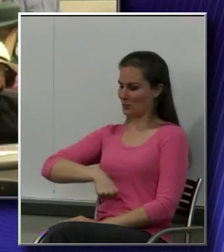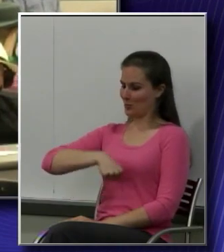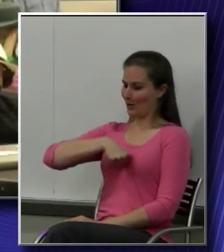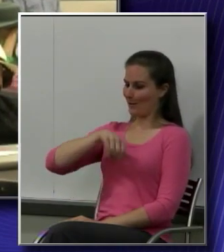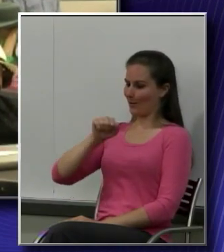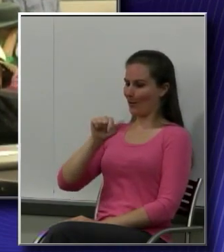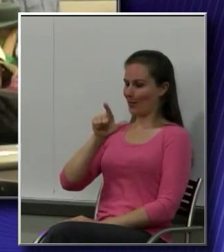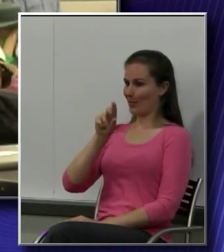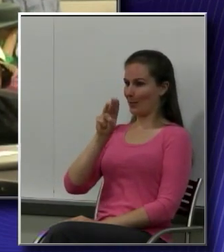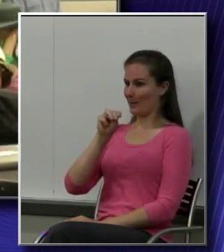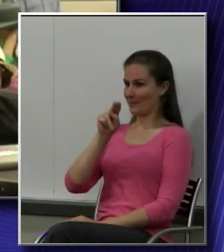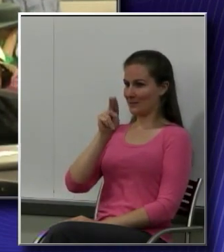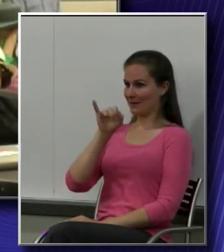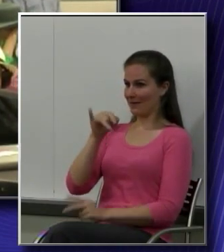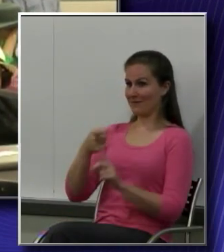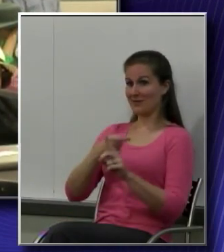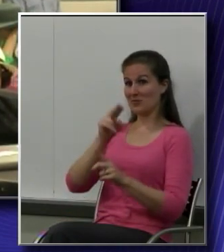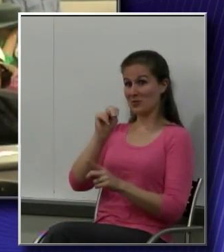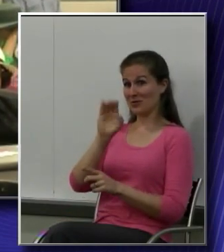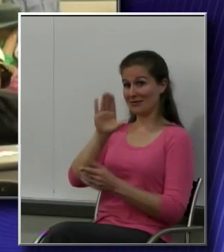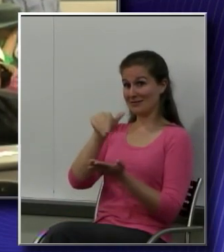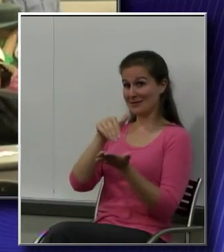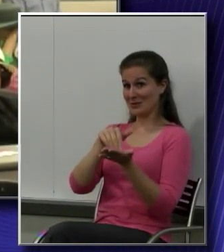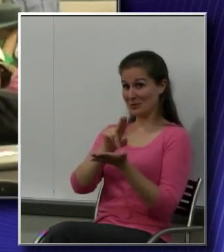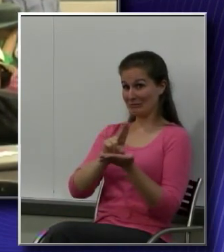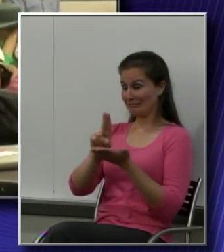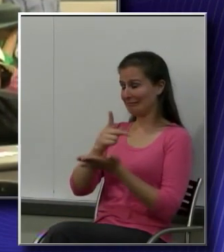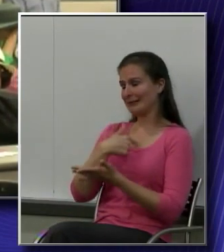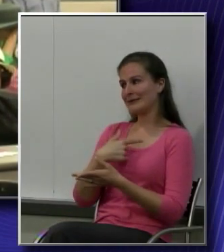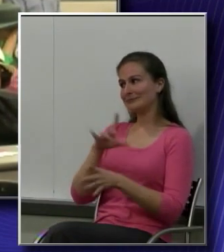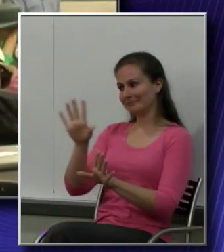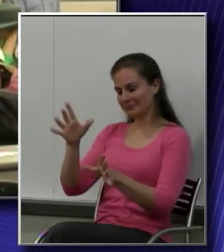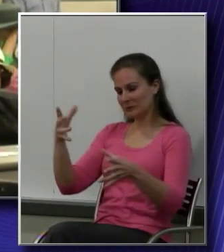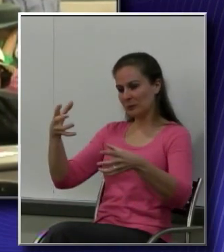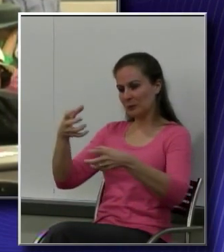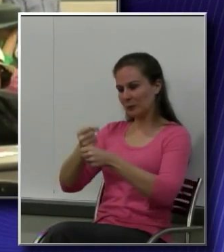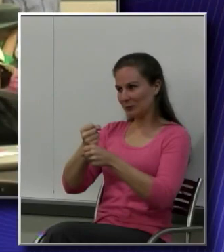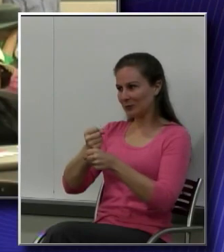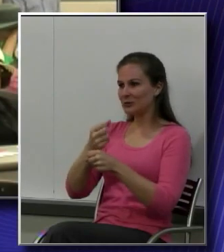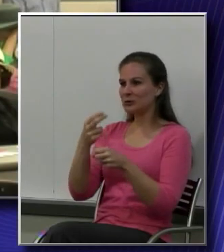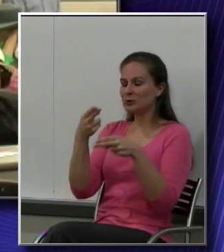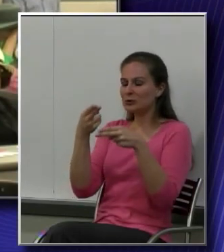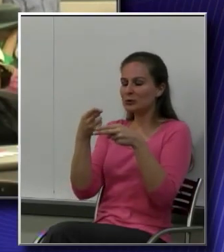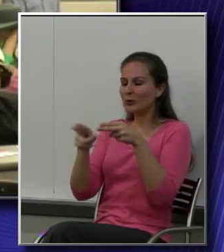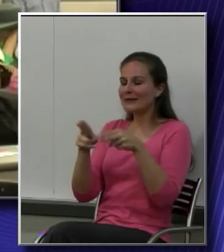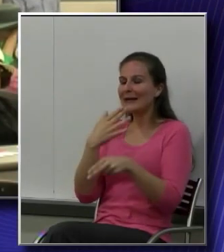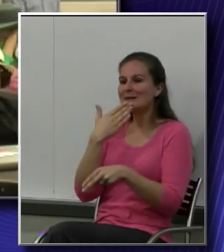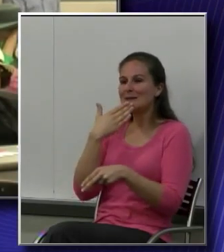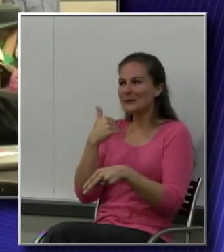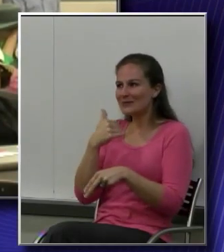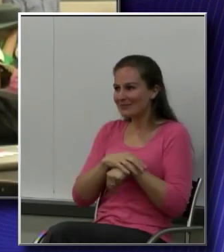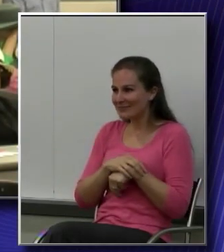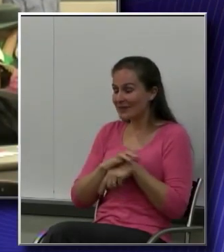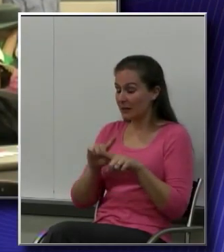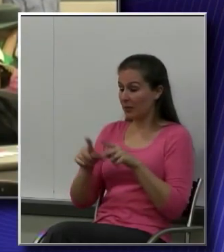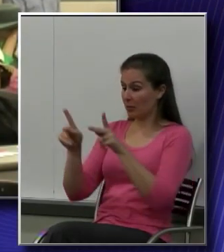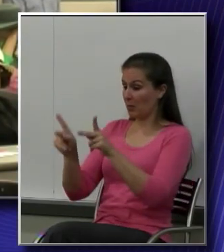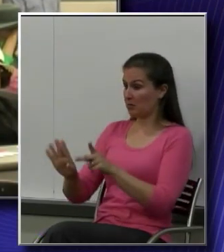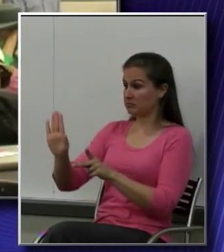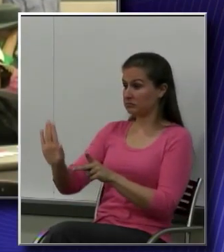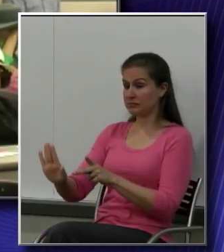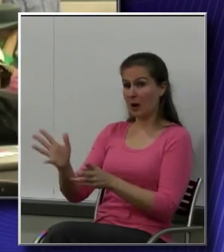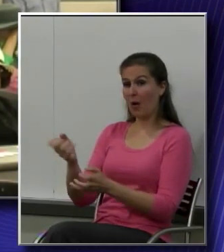Carolina Central University. I will make this short and sweet. The person that I would like to see